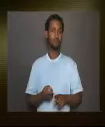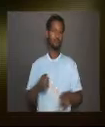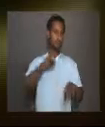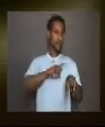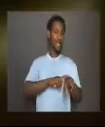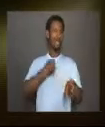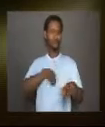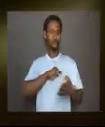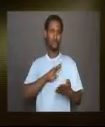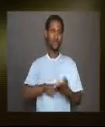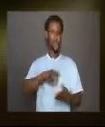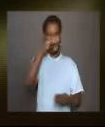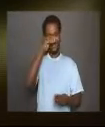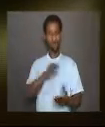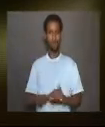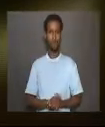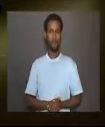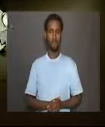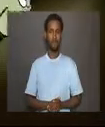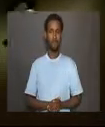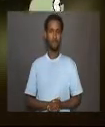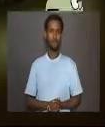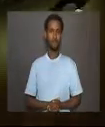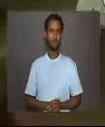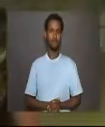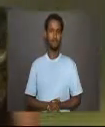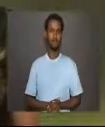Let's get back to our lesson.